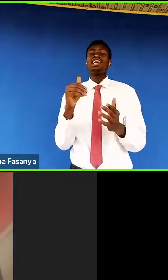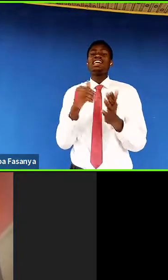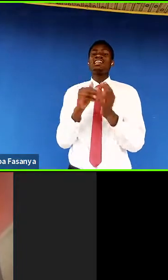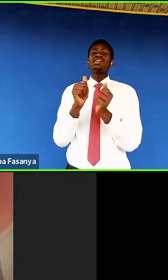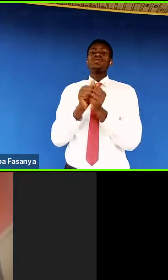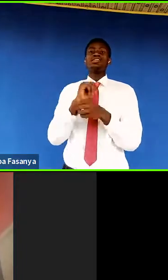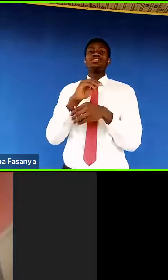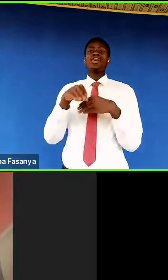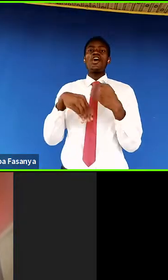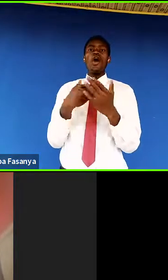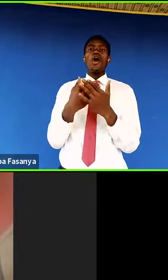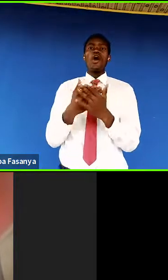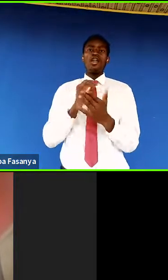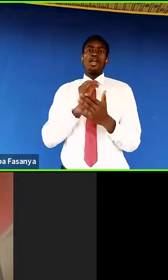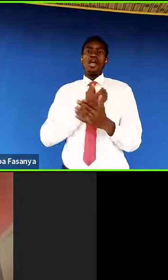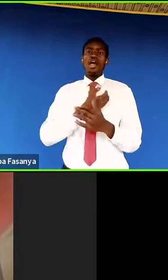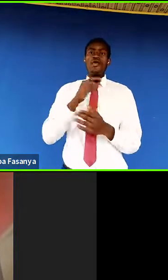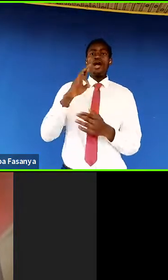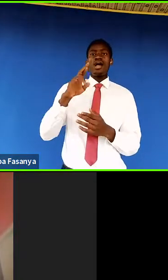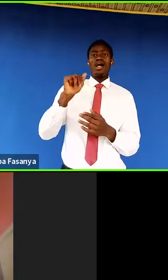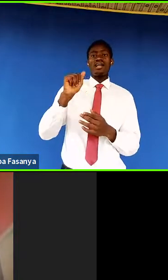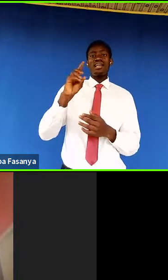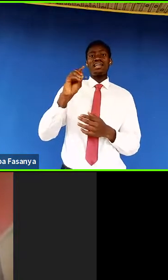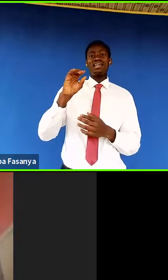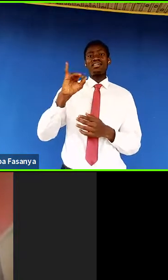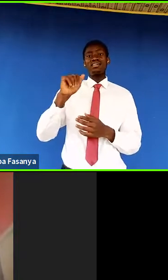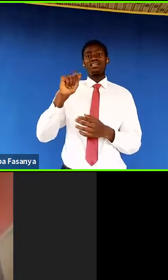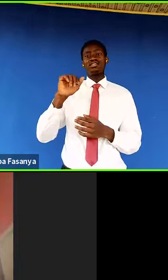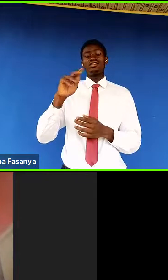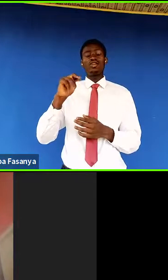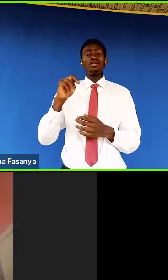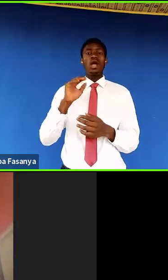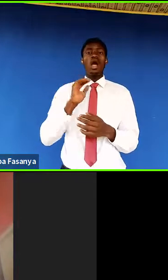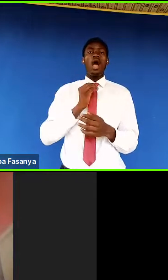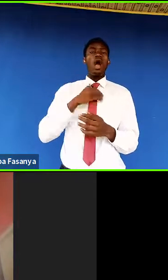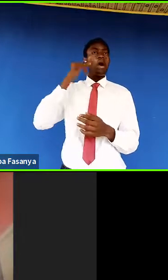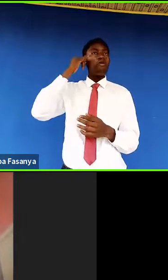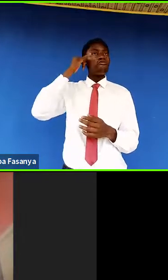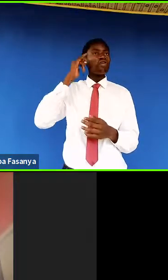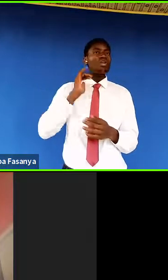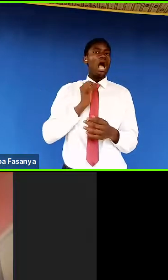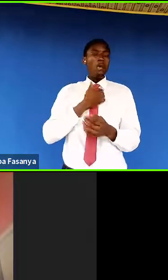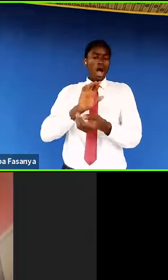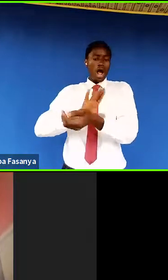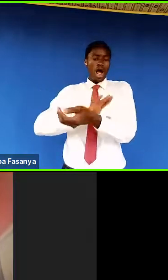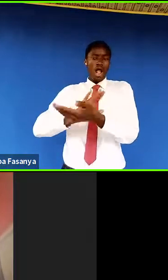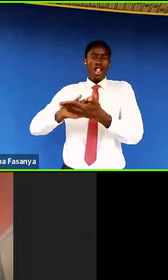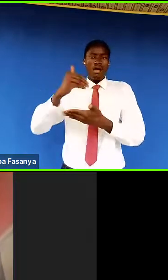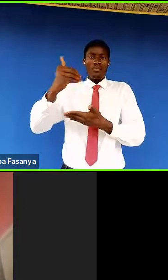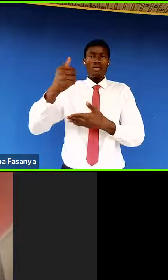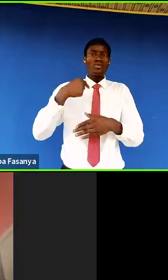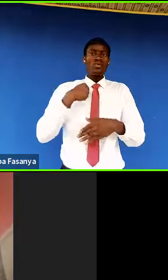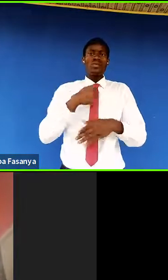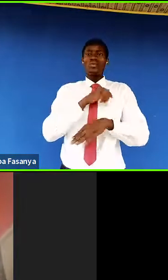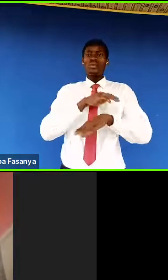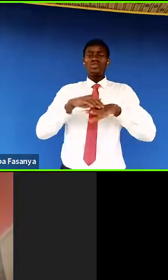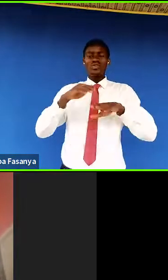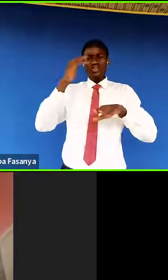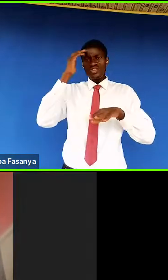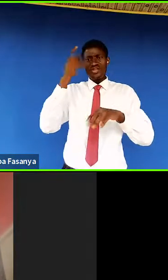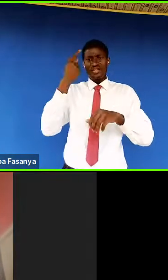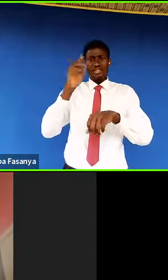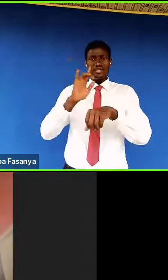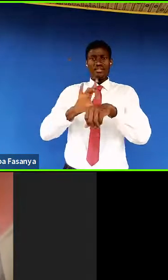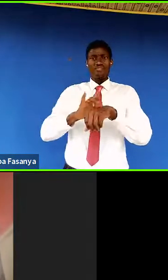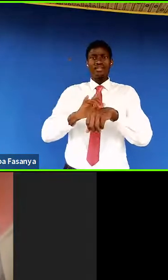carry about, phones, laptops, we really don't know the effects of all these things on the organs, especially for the males.